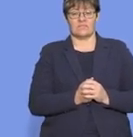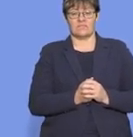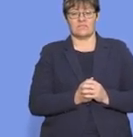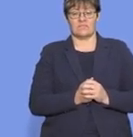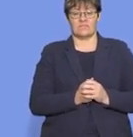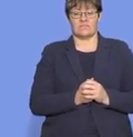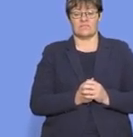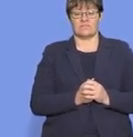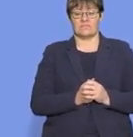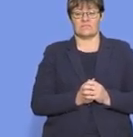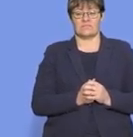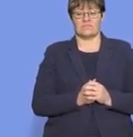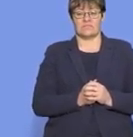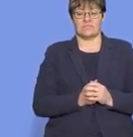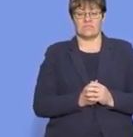Then,